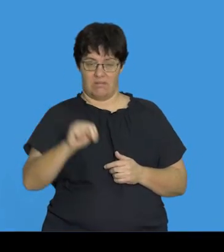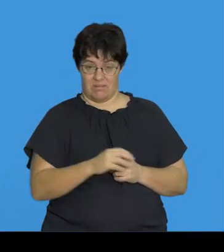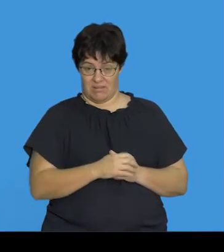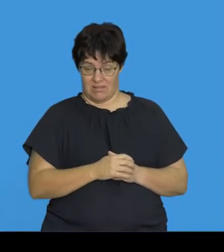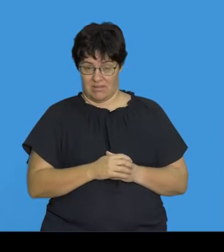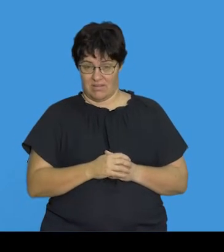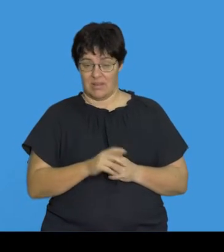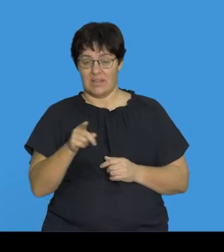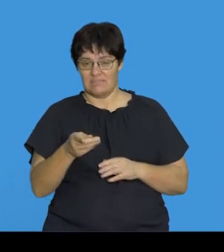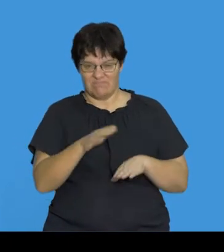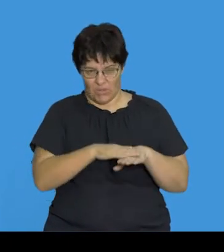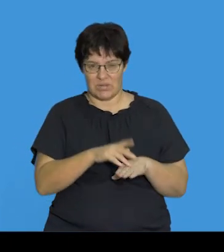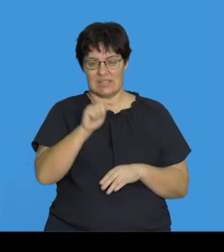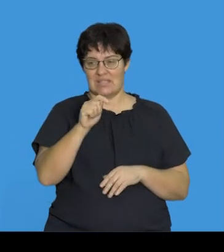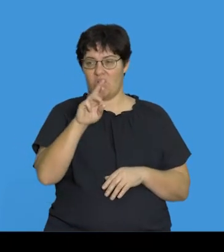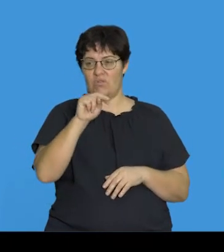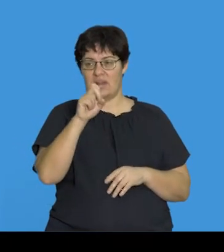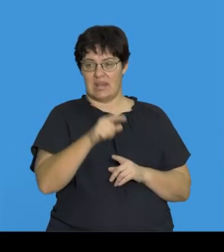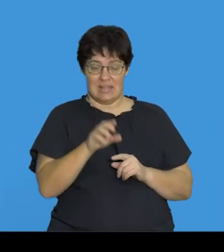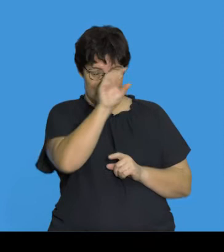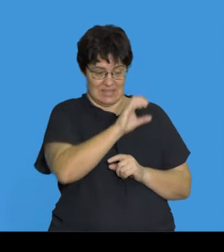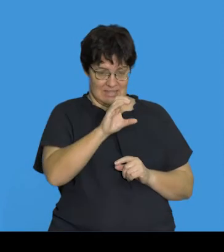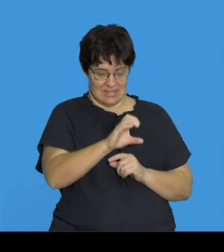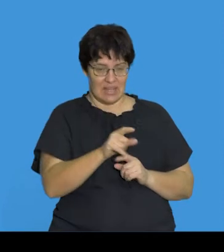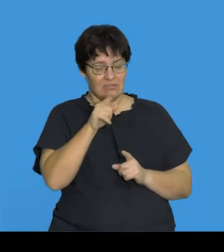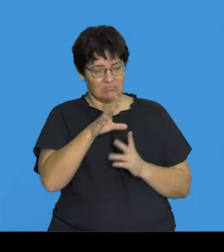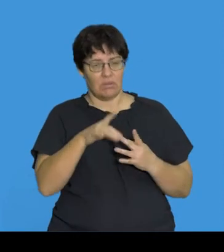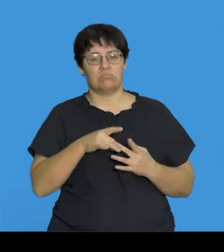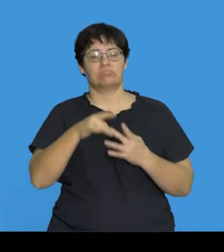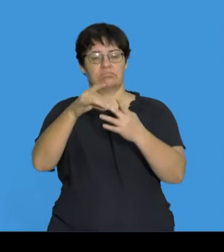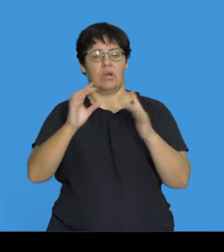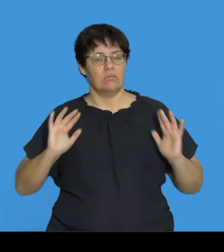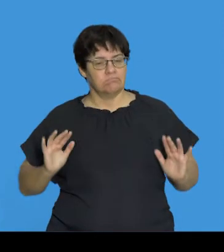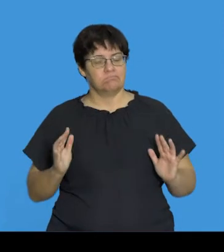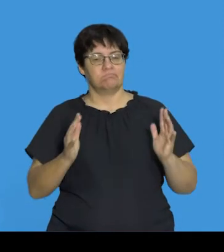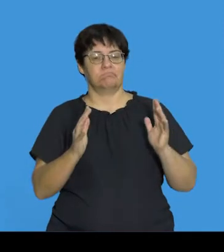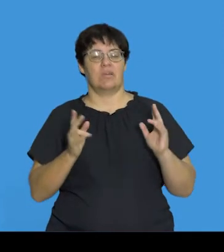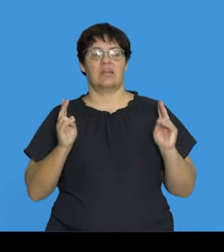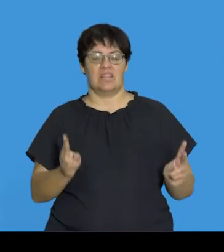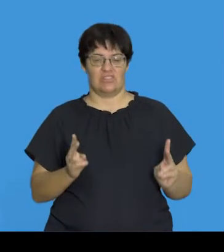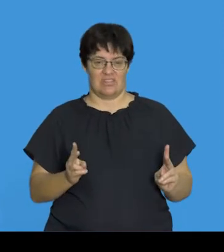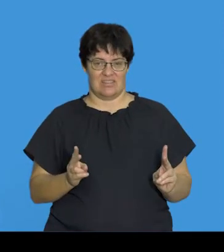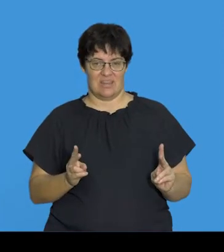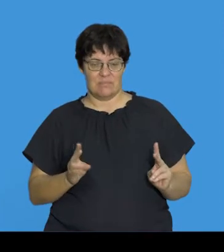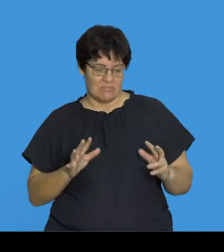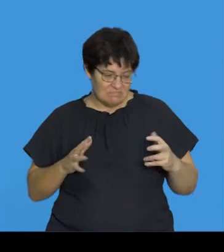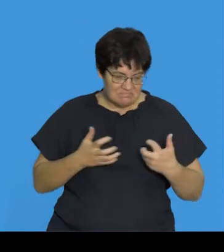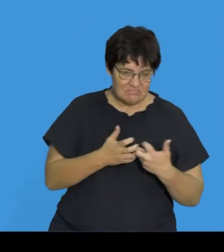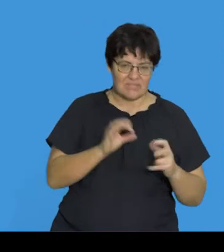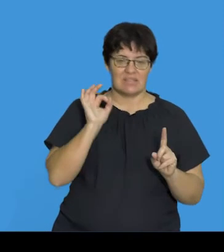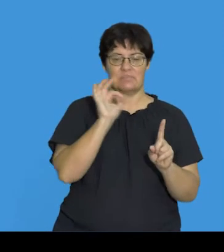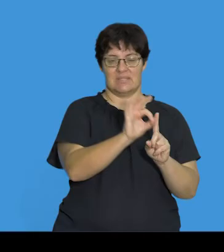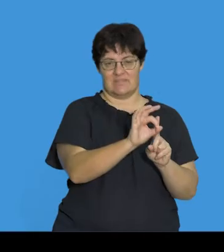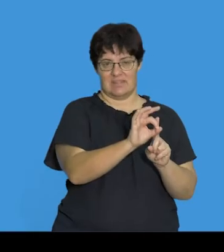So that's the anticodon on a tRNA, and that often has a unique complementary nature to a